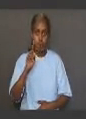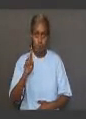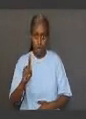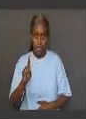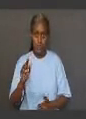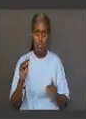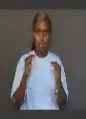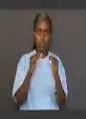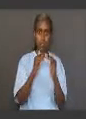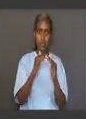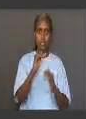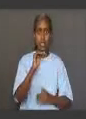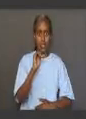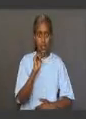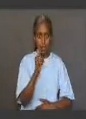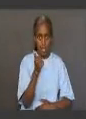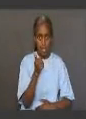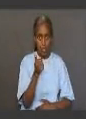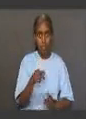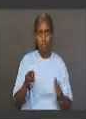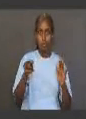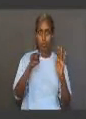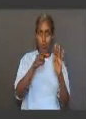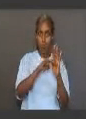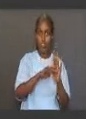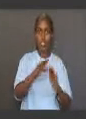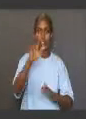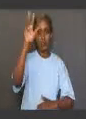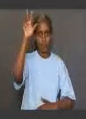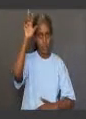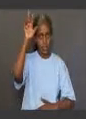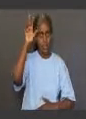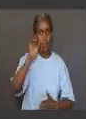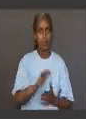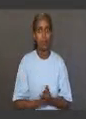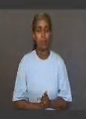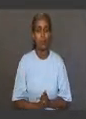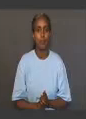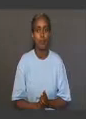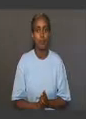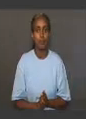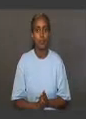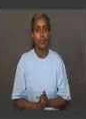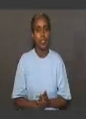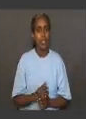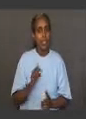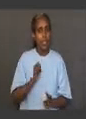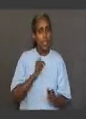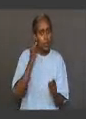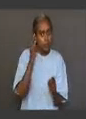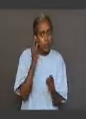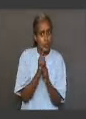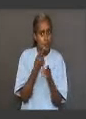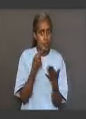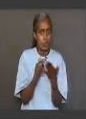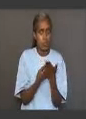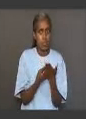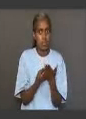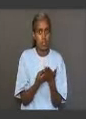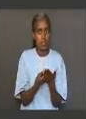0.001 is 10 to the power of -3. I am sure that you see the pattern.